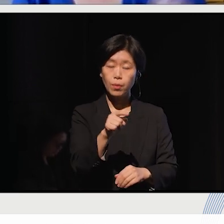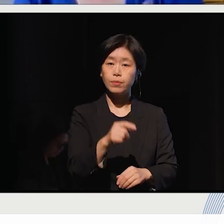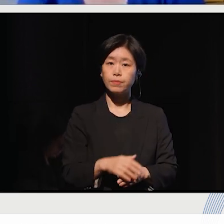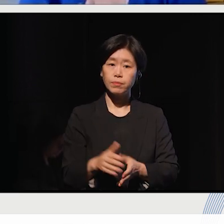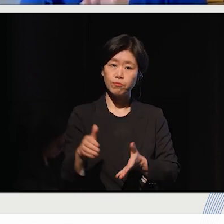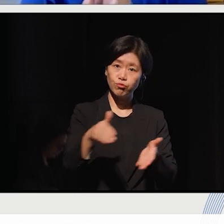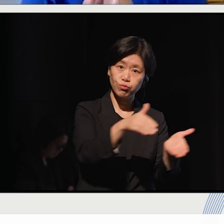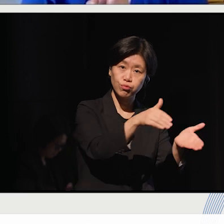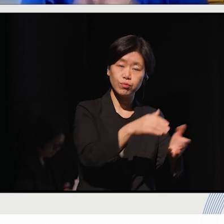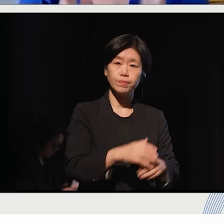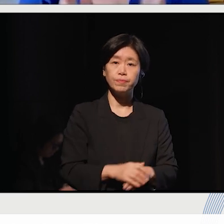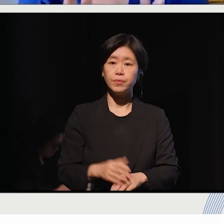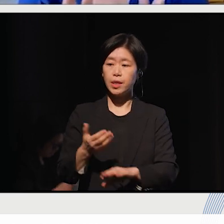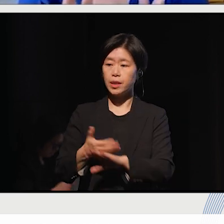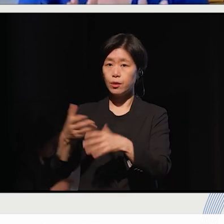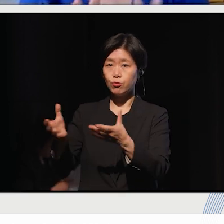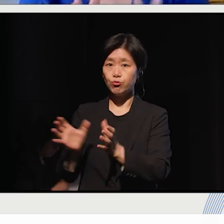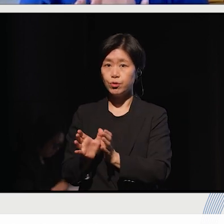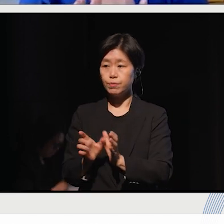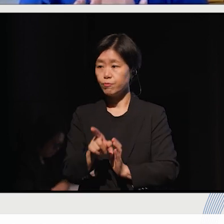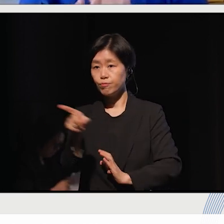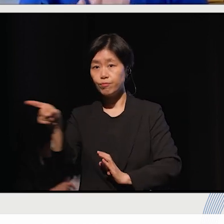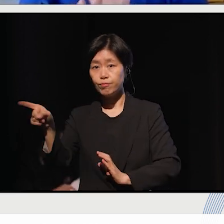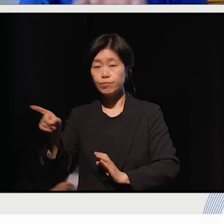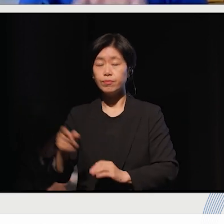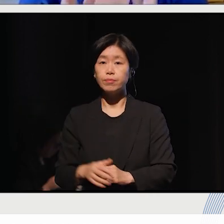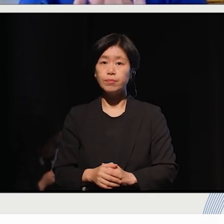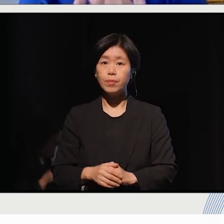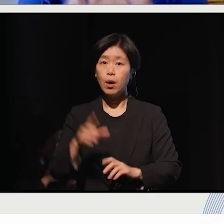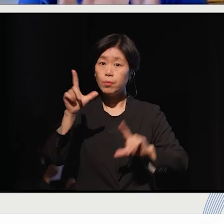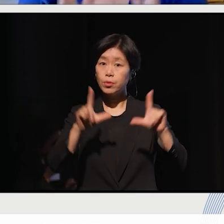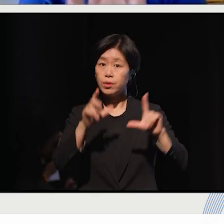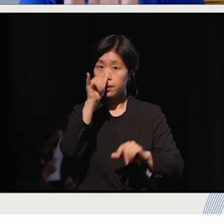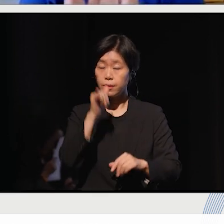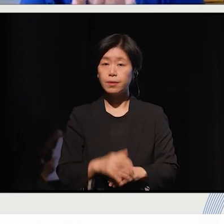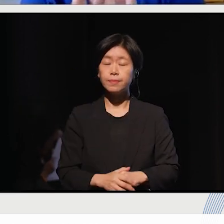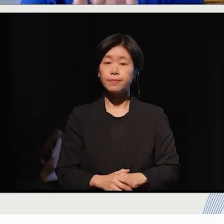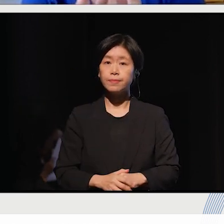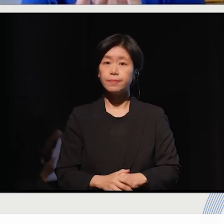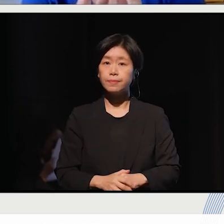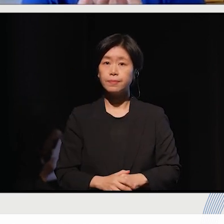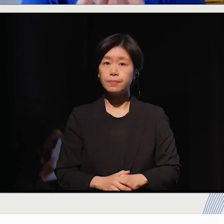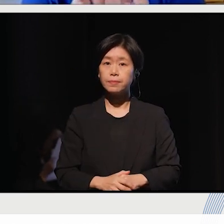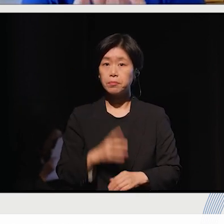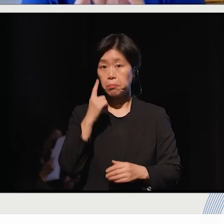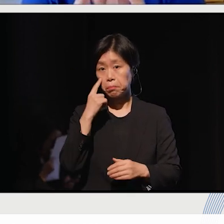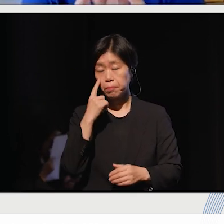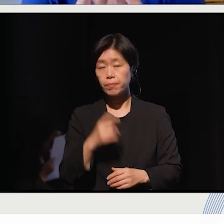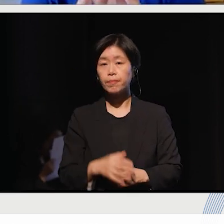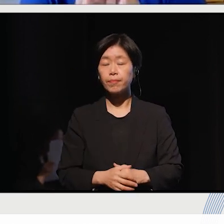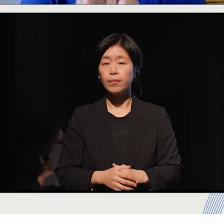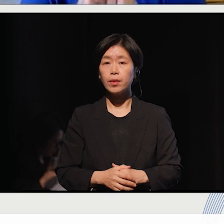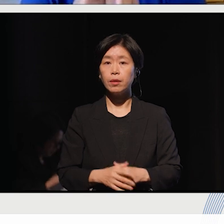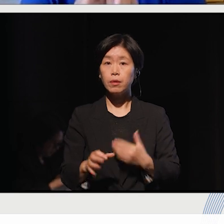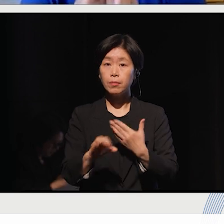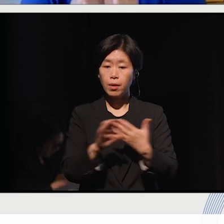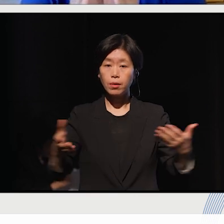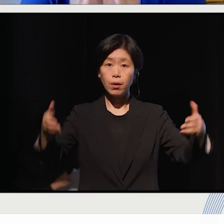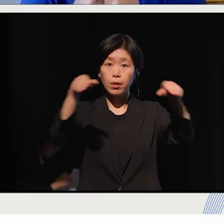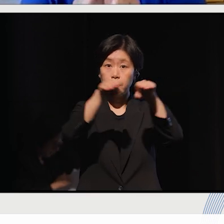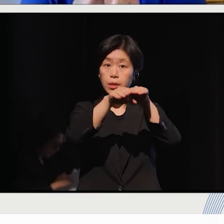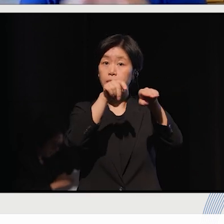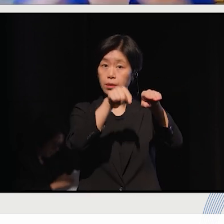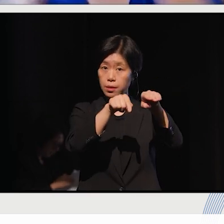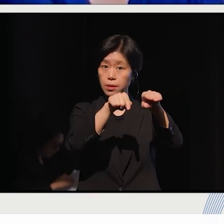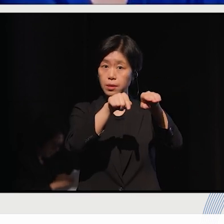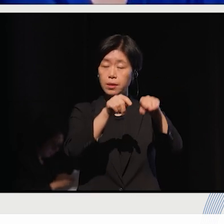of people is being sent another. Now, this may be unavoidable. It depends on the physical structure of the building. But if it is